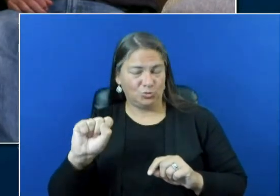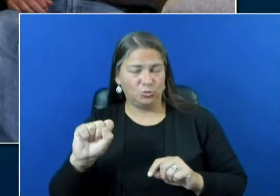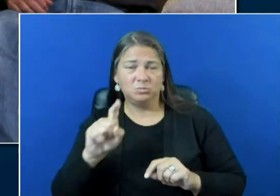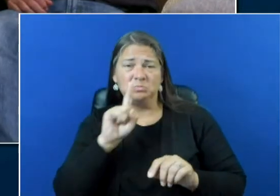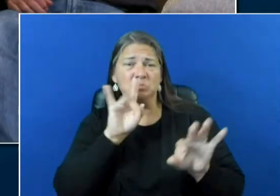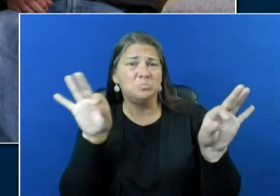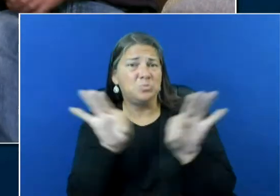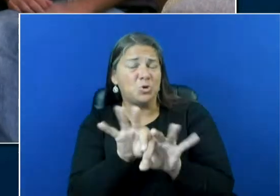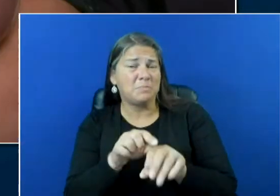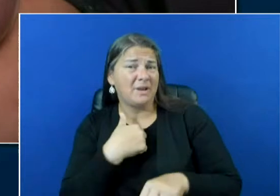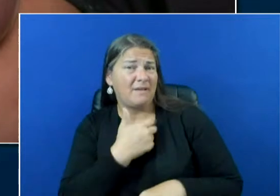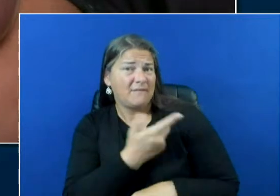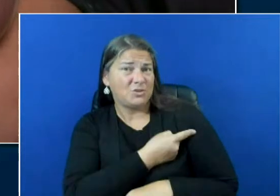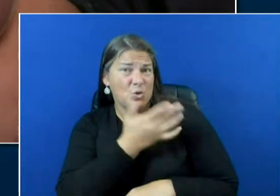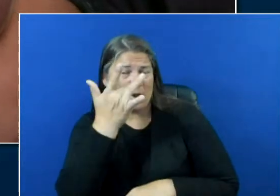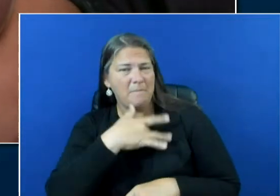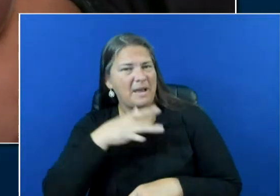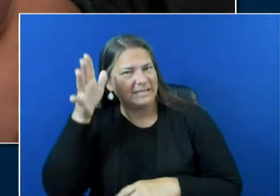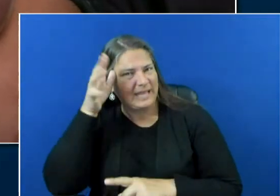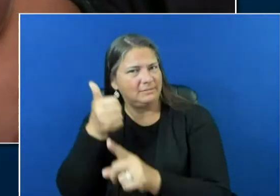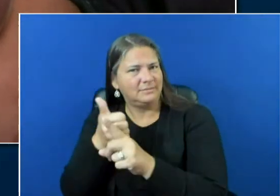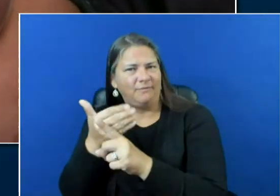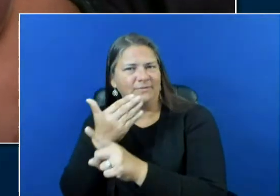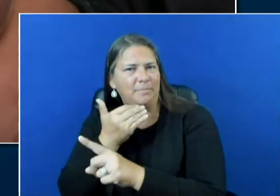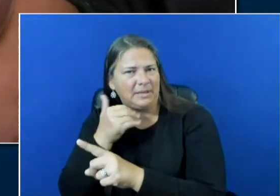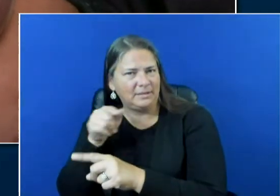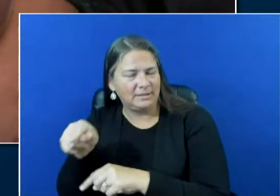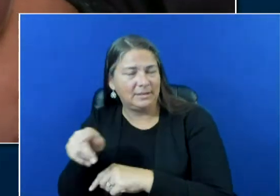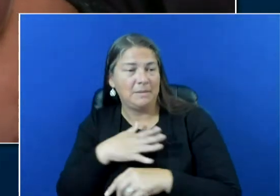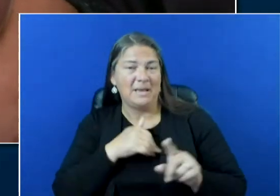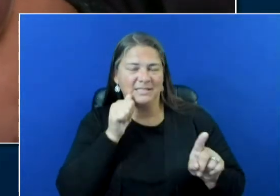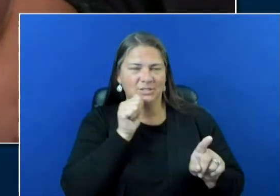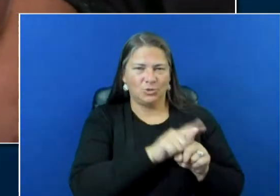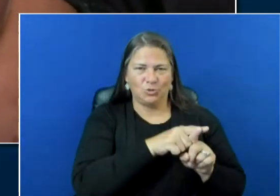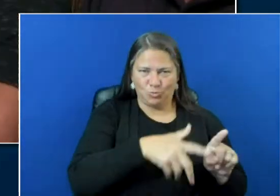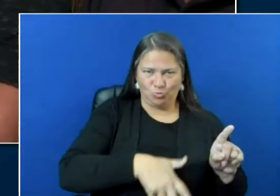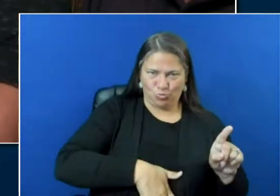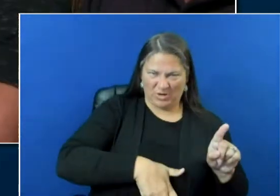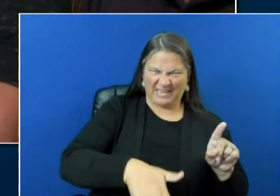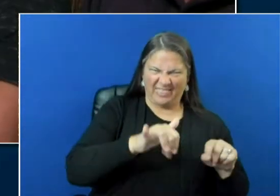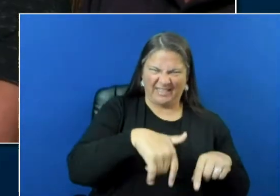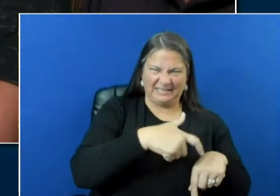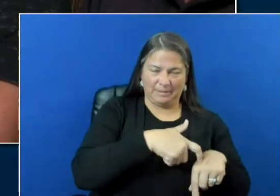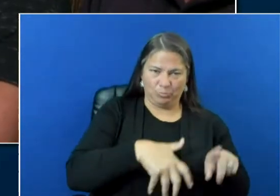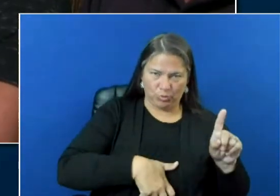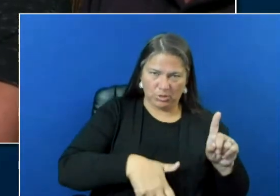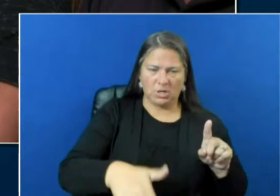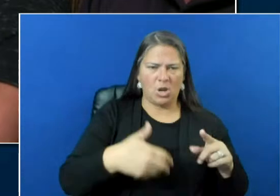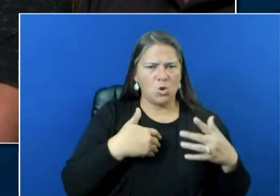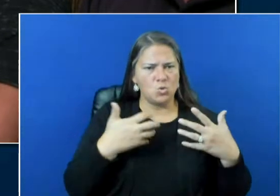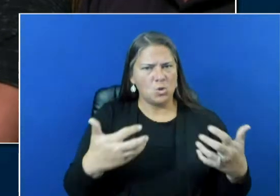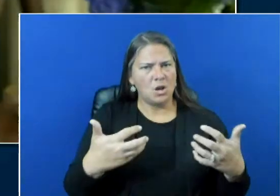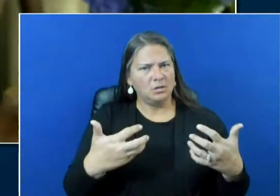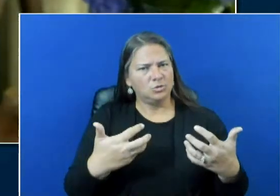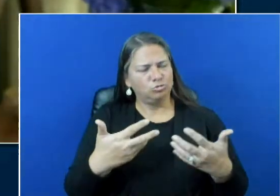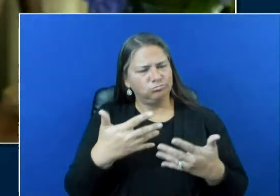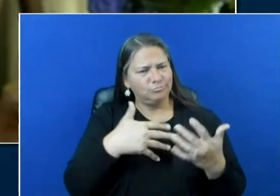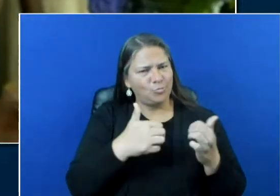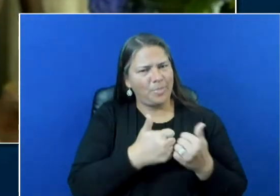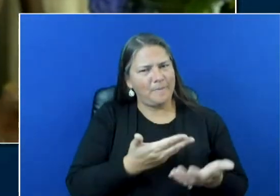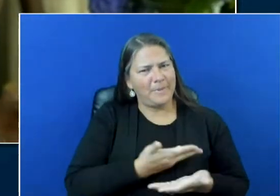because my dad's a diabetic, and my sister was pregnant at the time, and I wanted to be able to be around the baby.